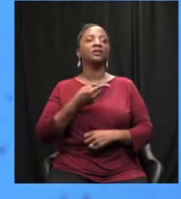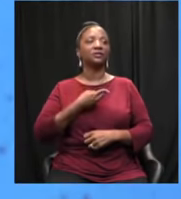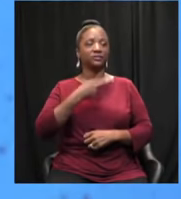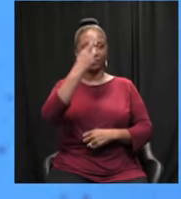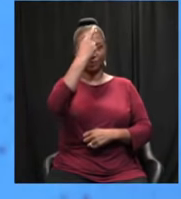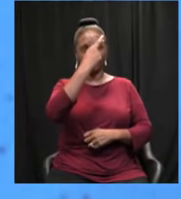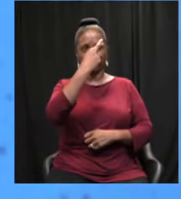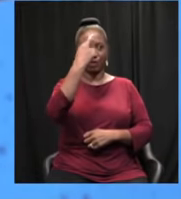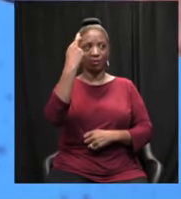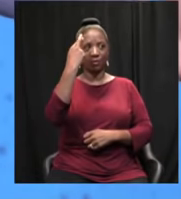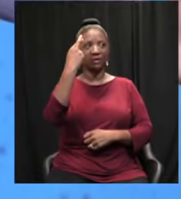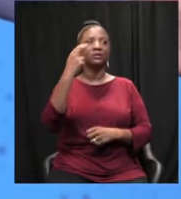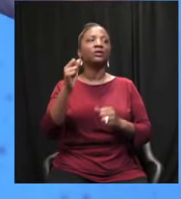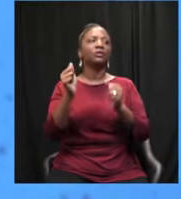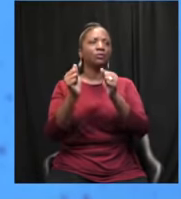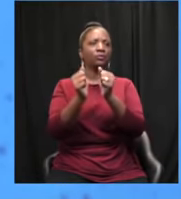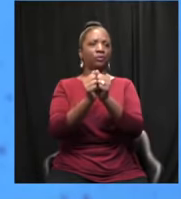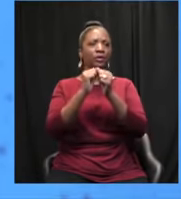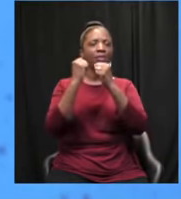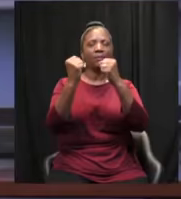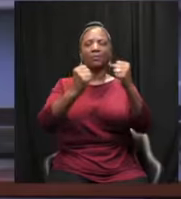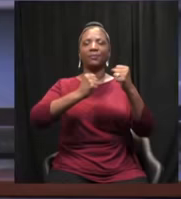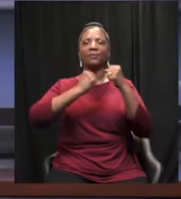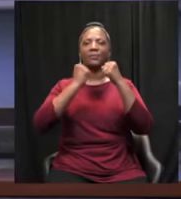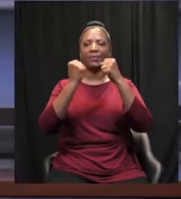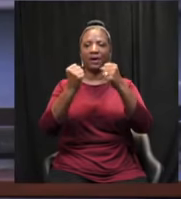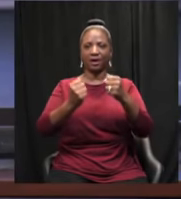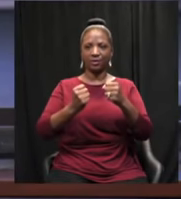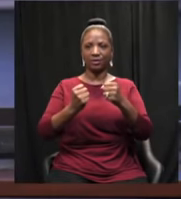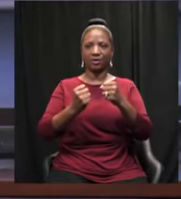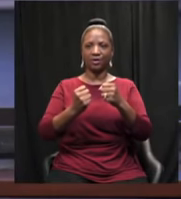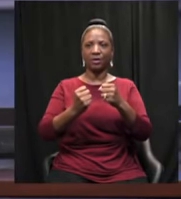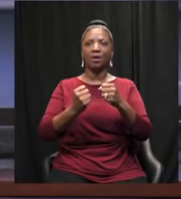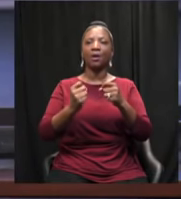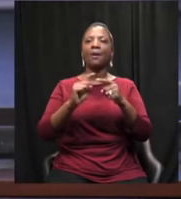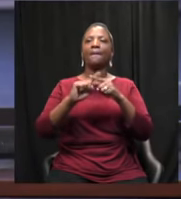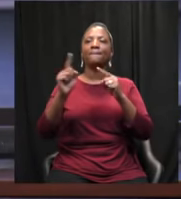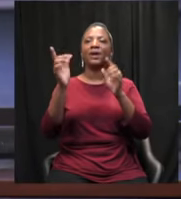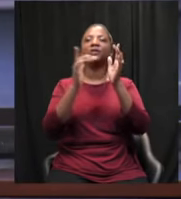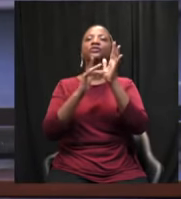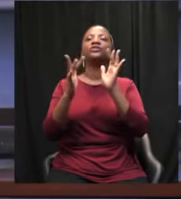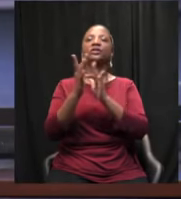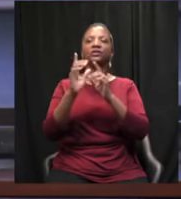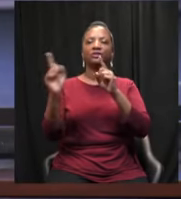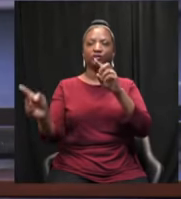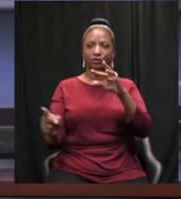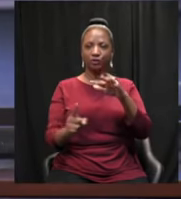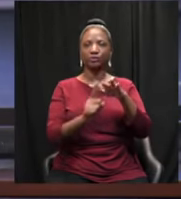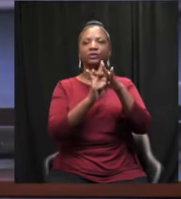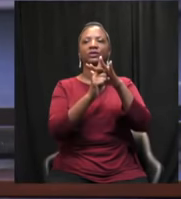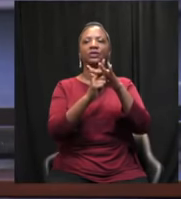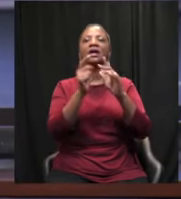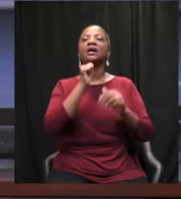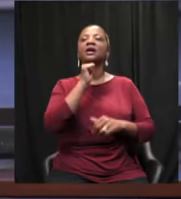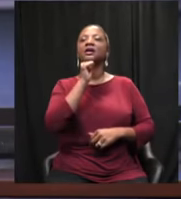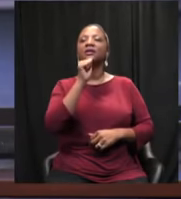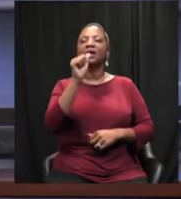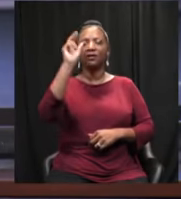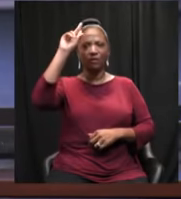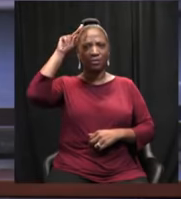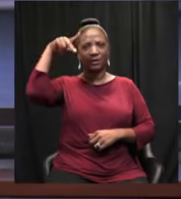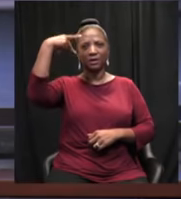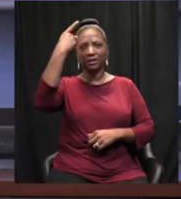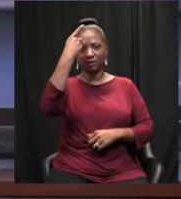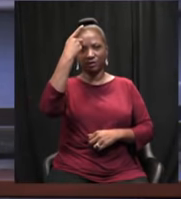power. But when Jesus shows up, he does not come for a political position. He comes from a spiritual position